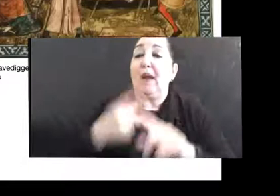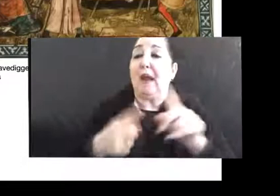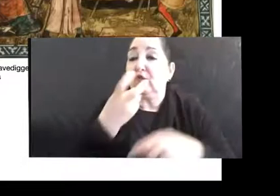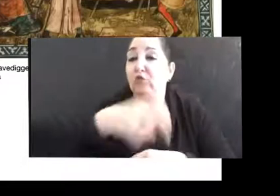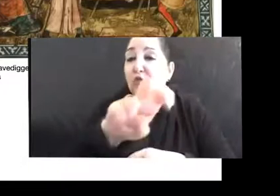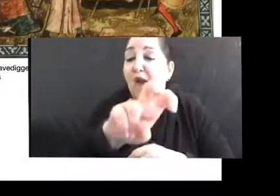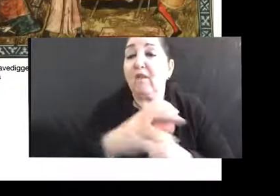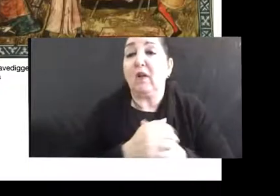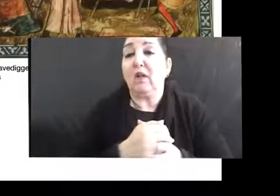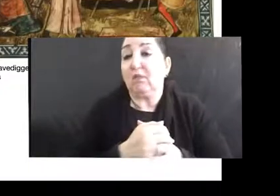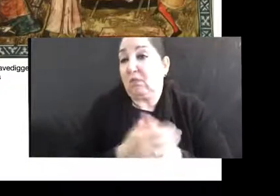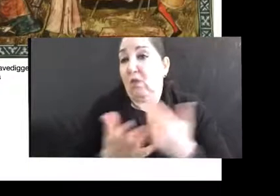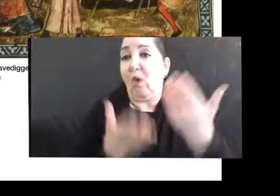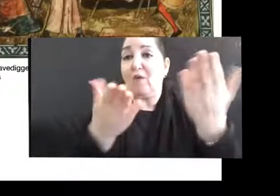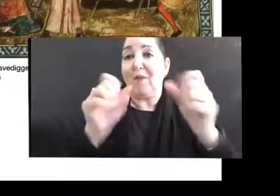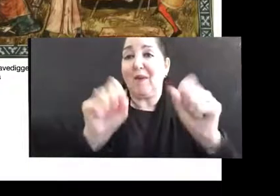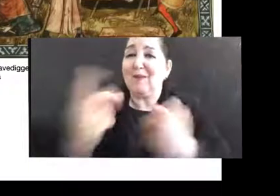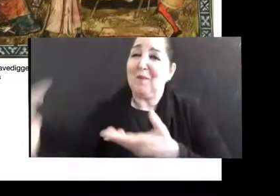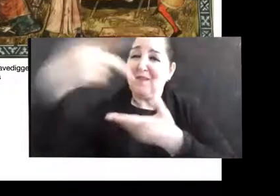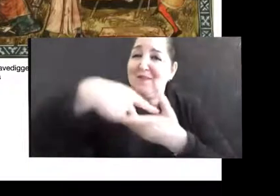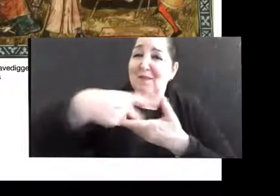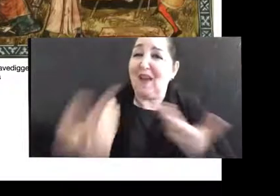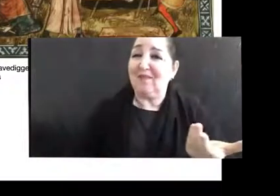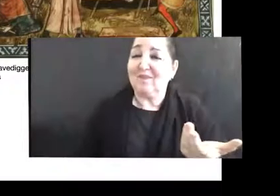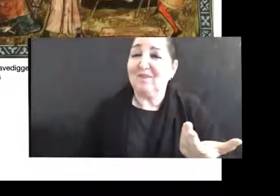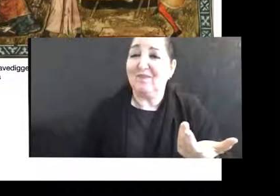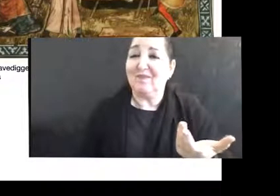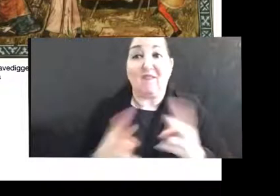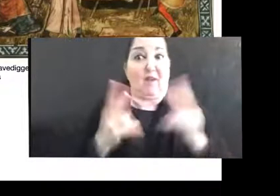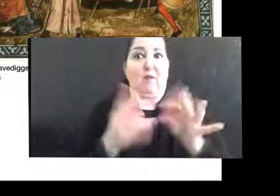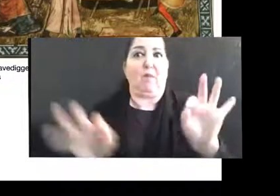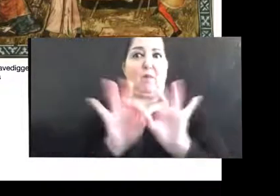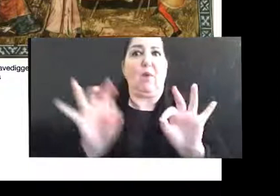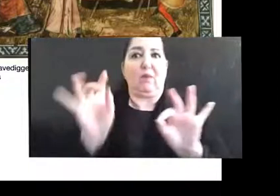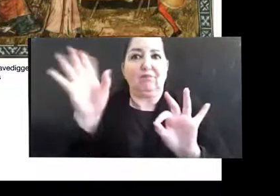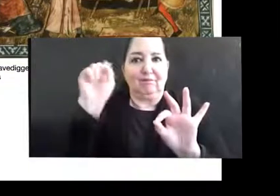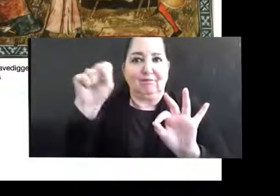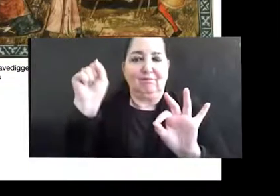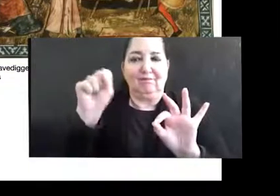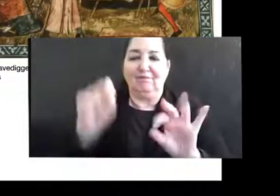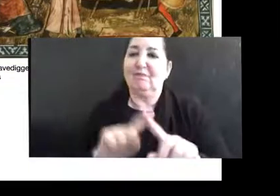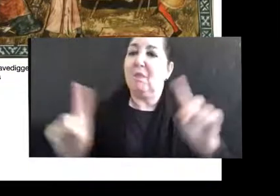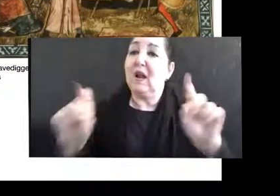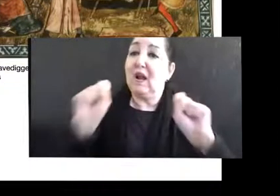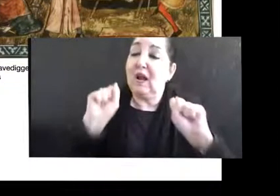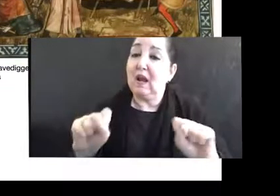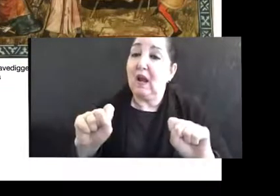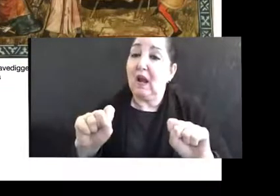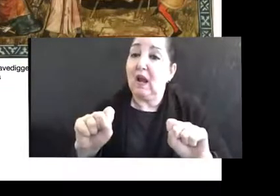whatever, you know, that offering the possibility of participation is super important, but it can't be